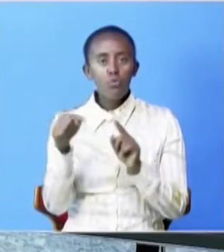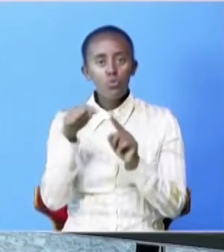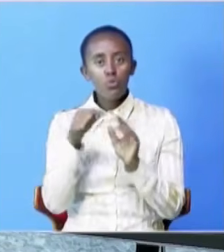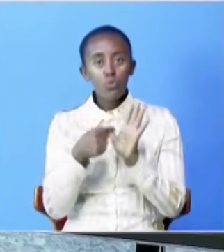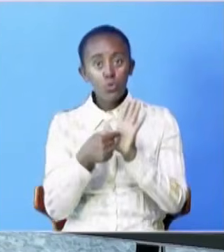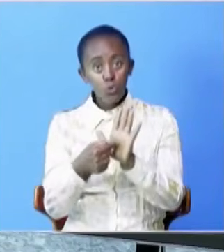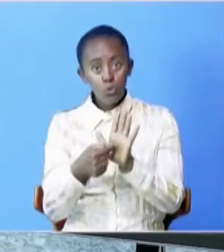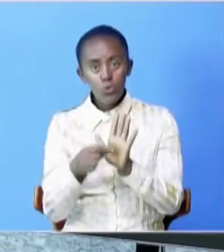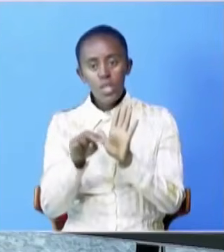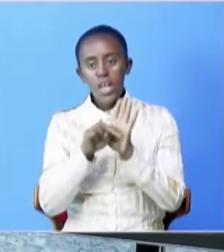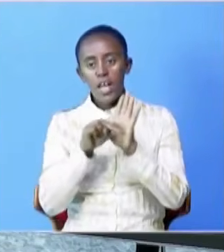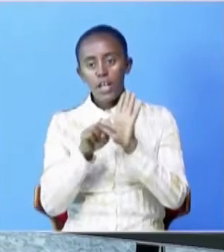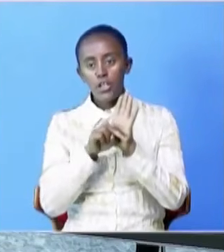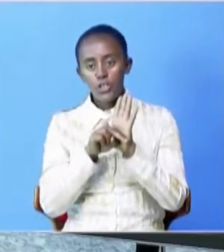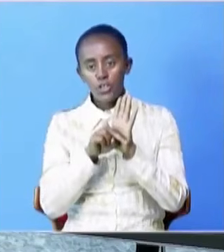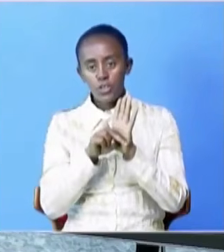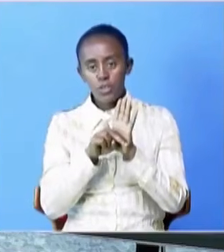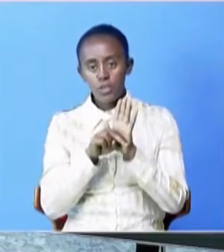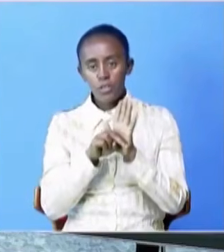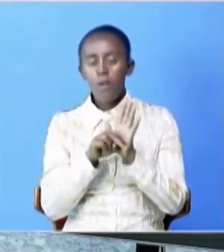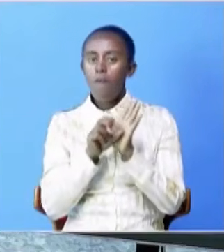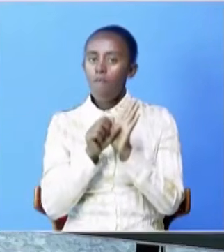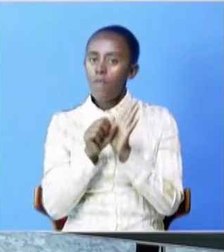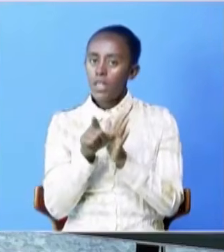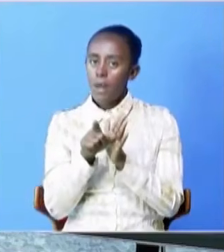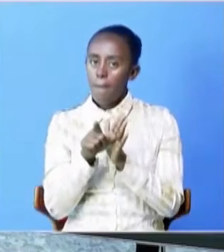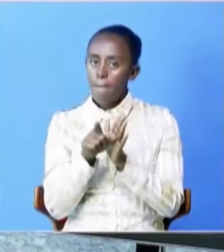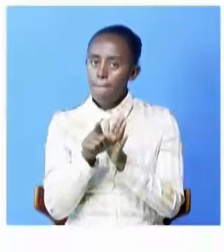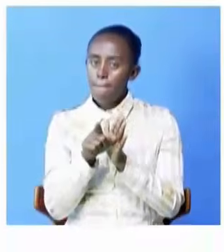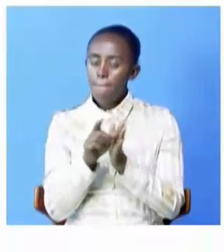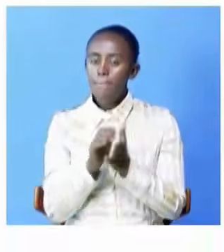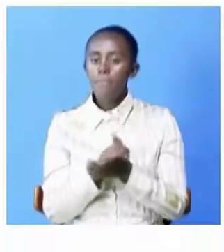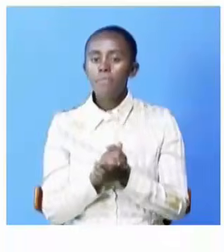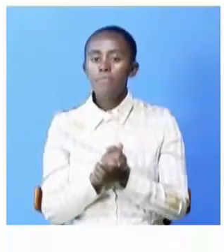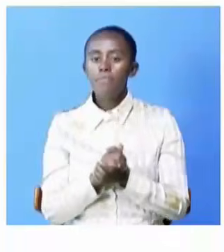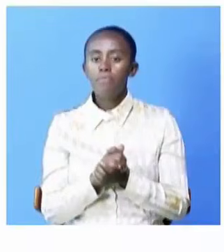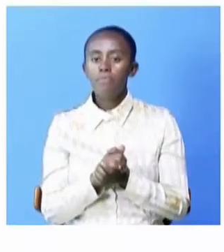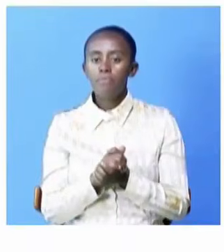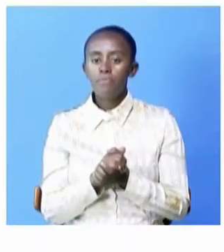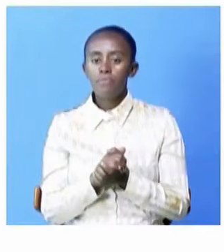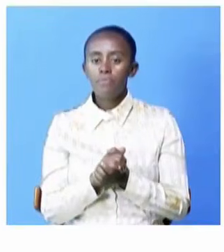show negation. For example, if we say,